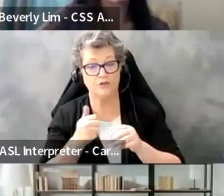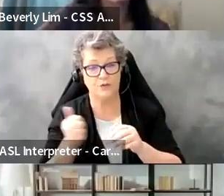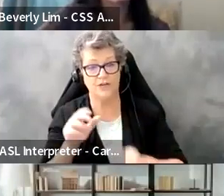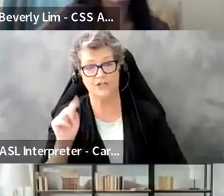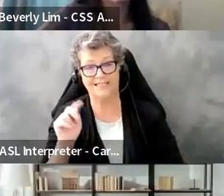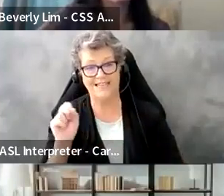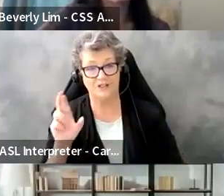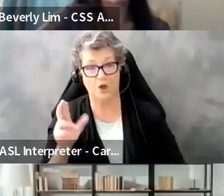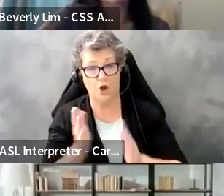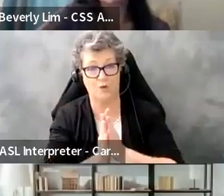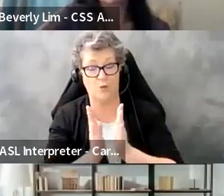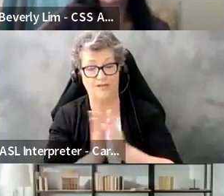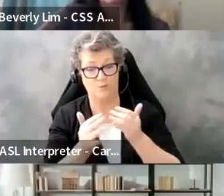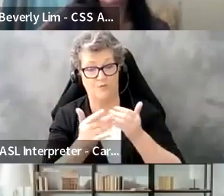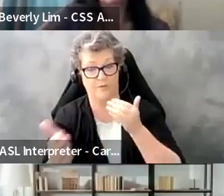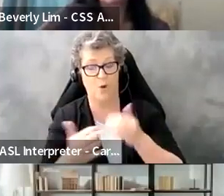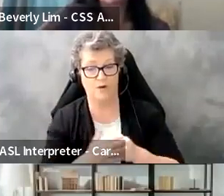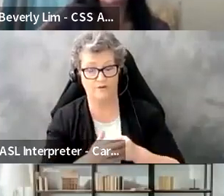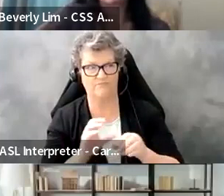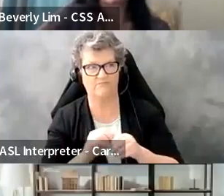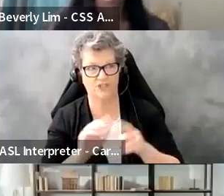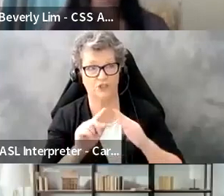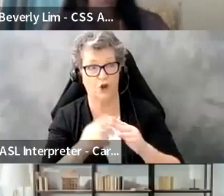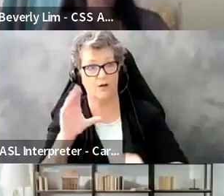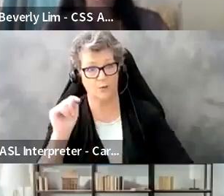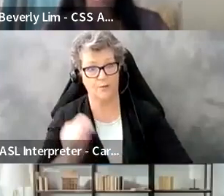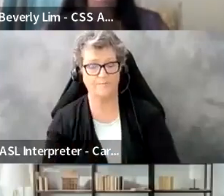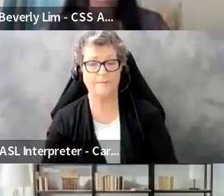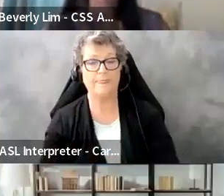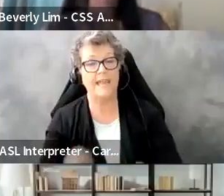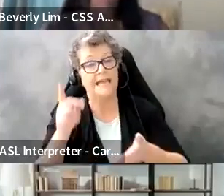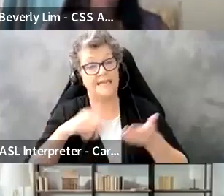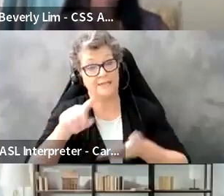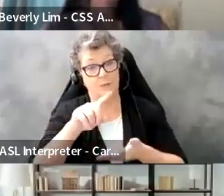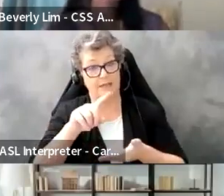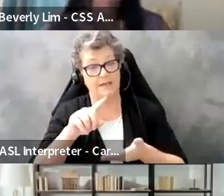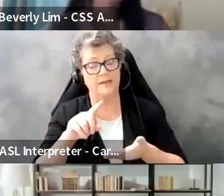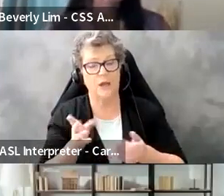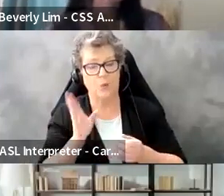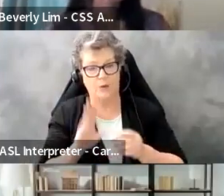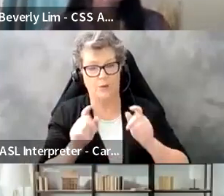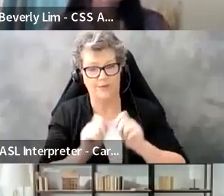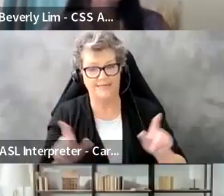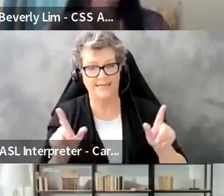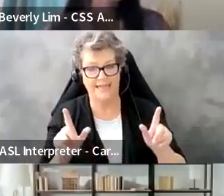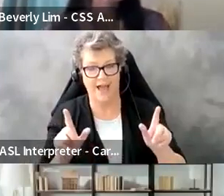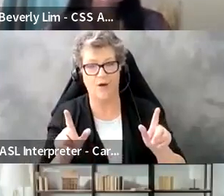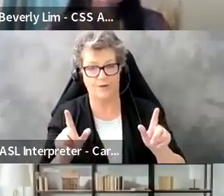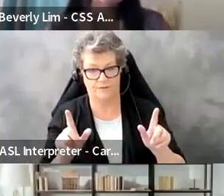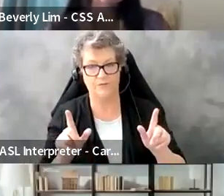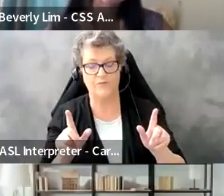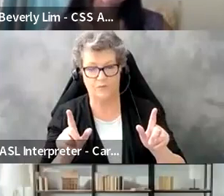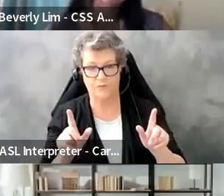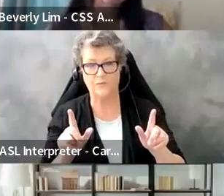requests moving forward in October. Next week, we will be sending out contract addendums